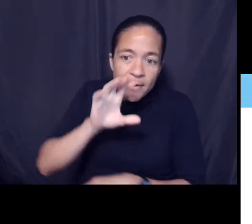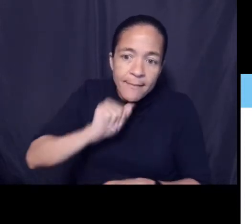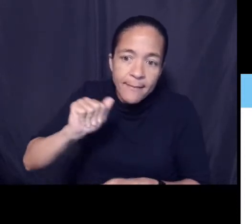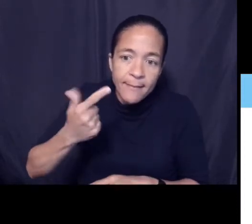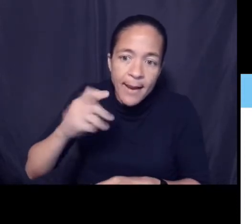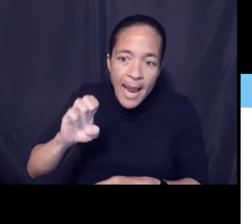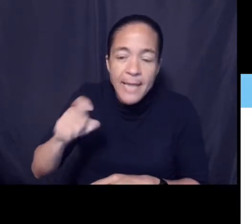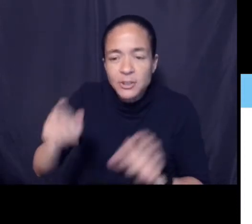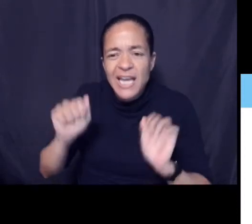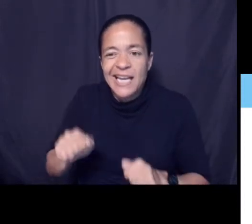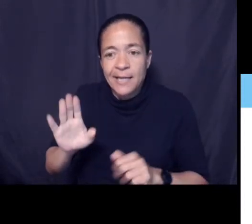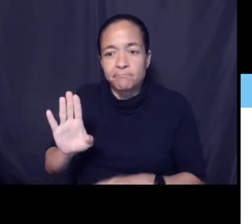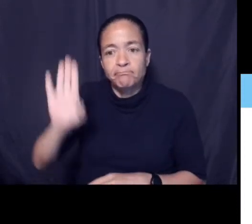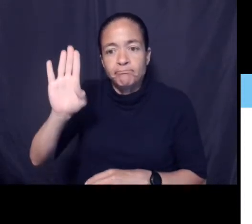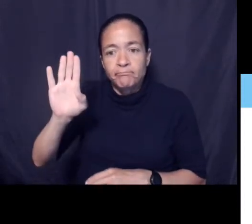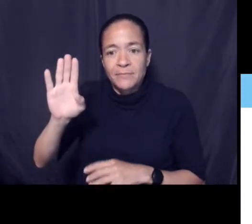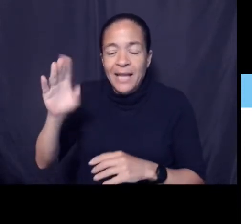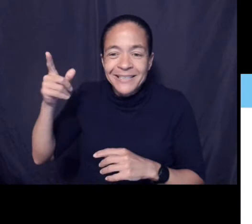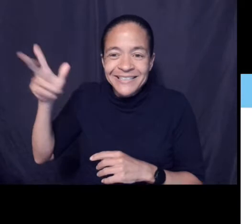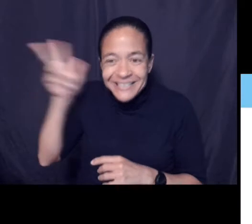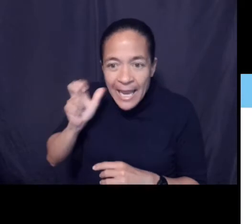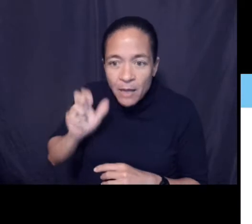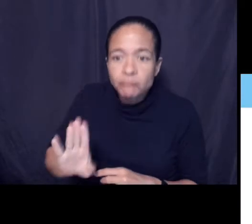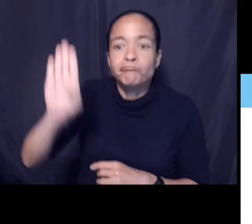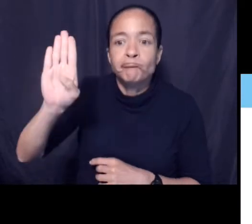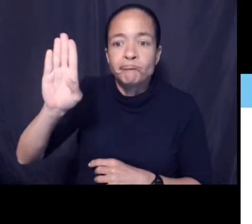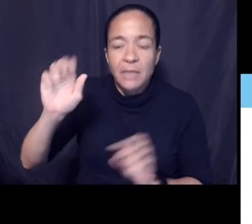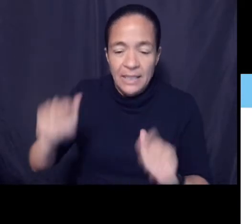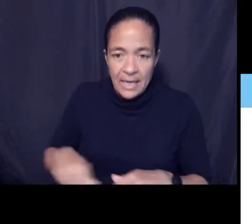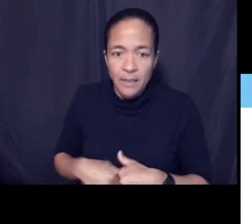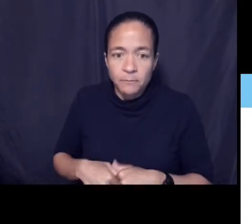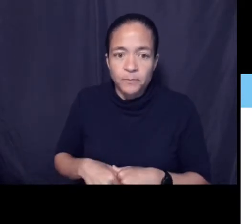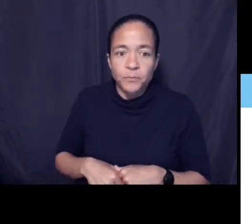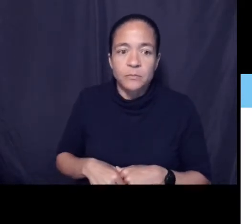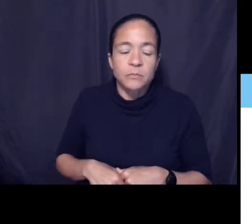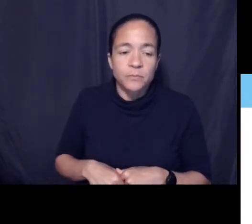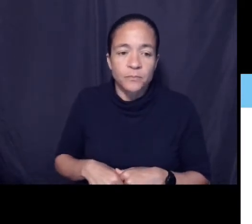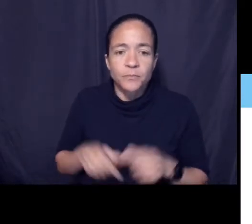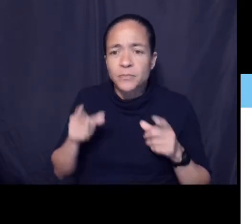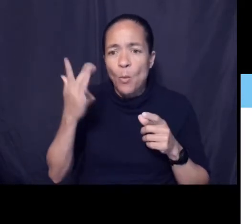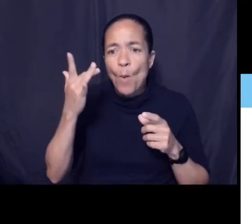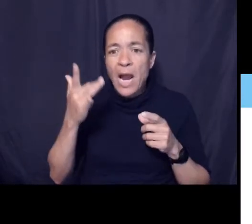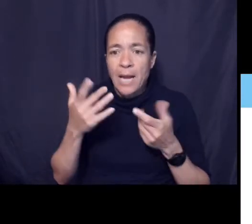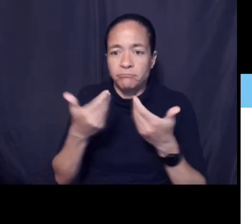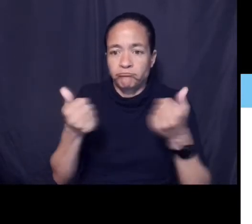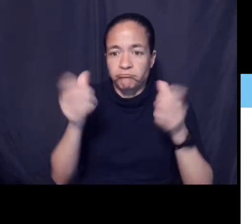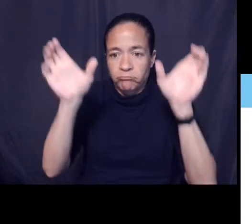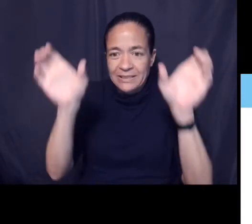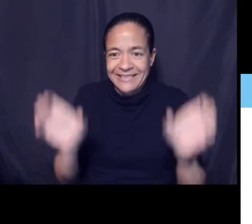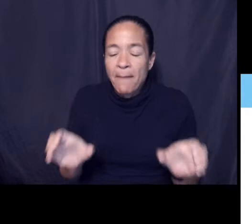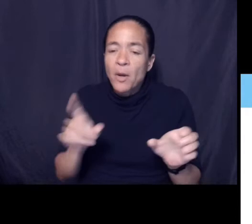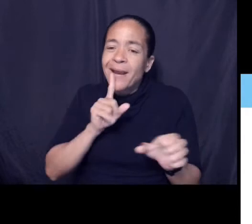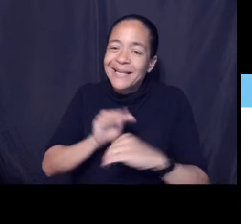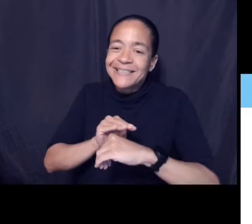sound. And the infant and toddler breakup in terms of what's needed is just